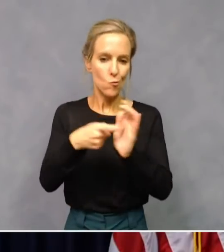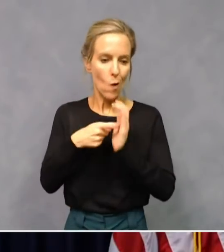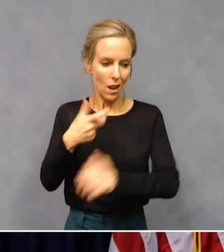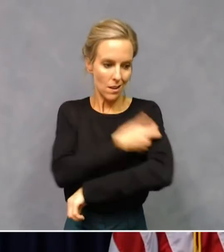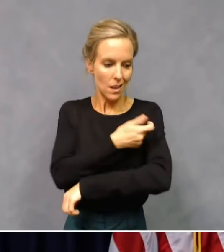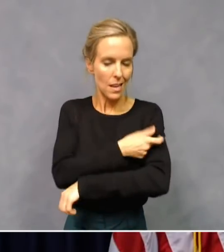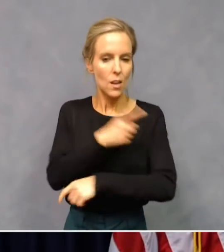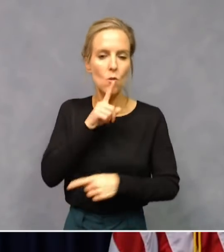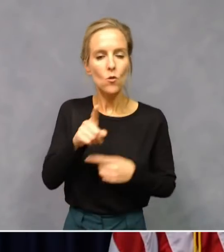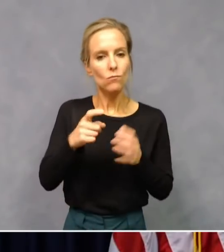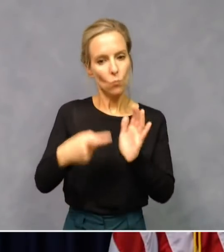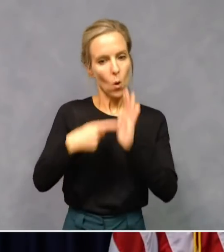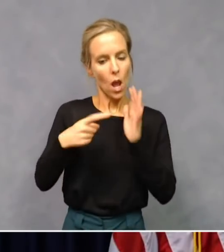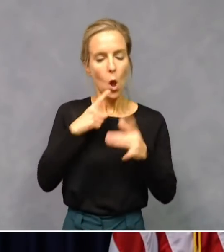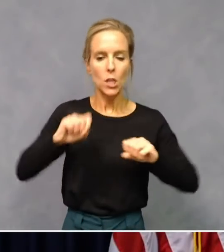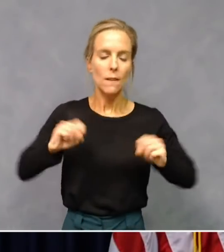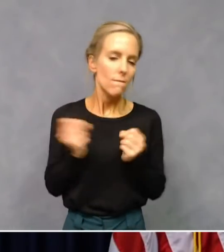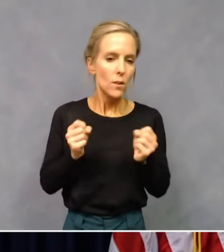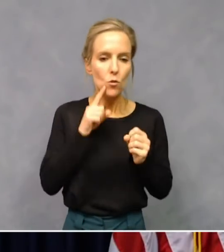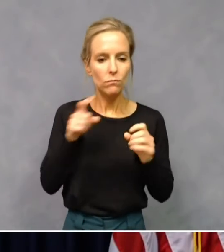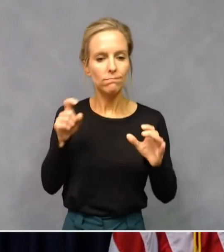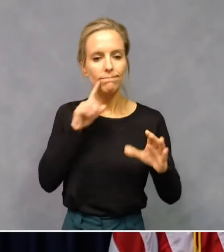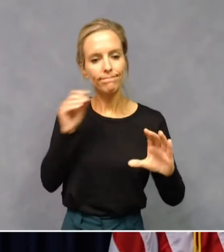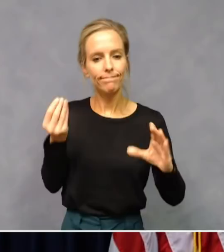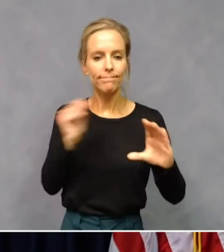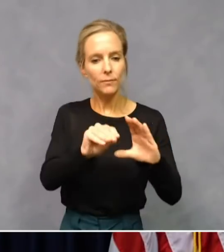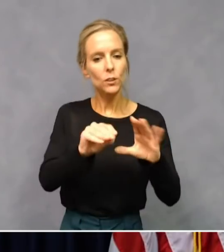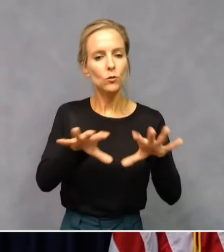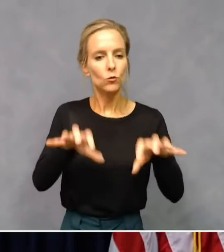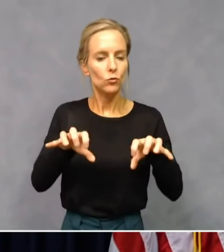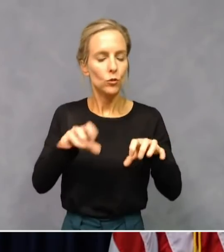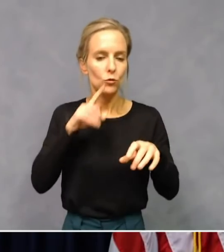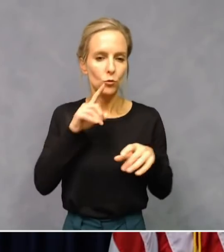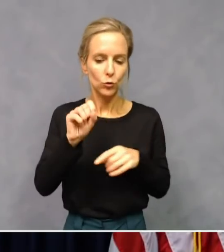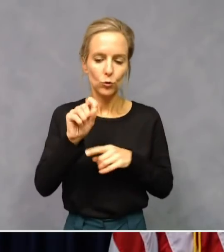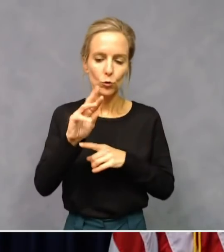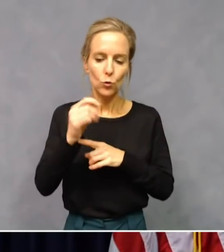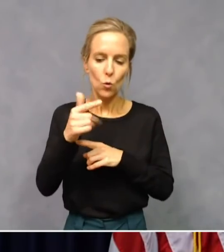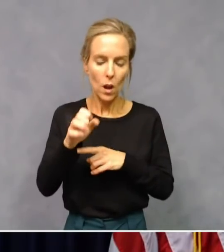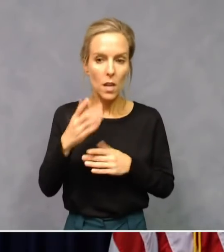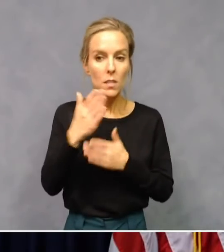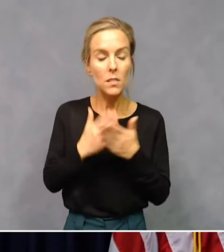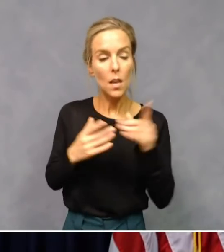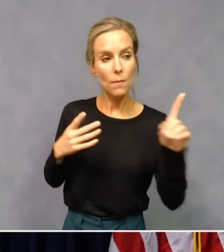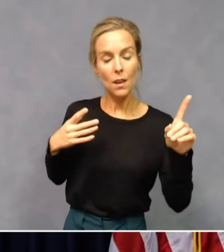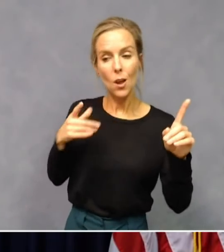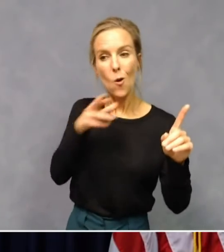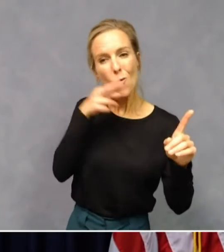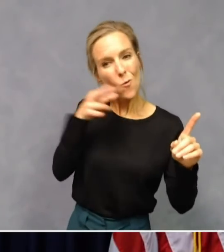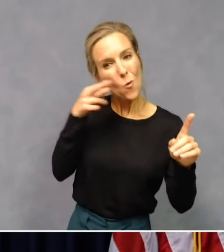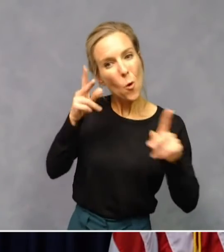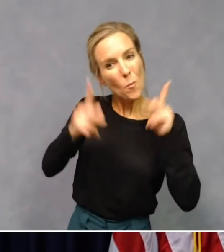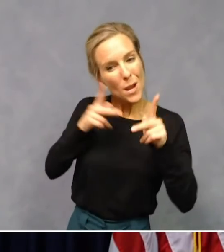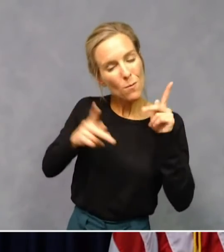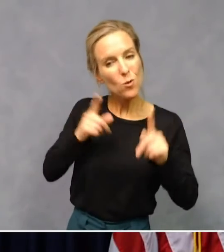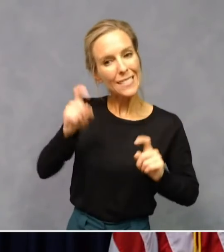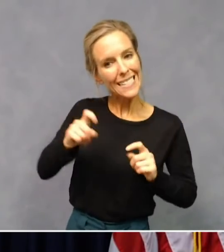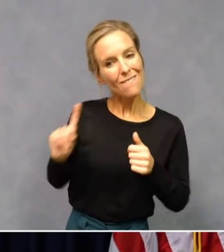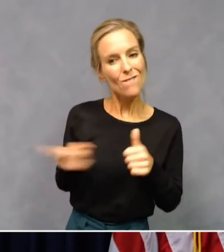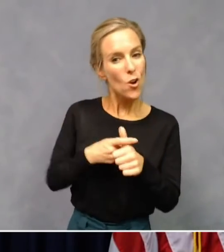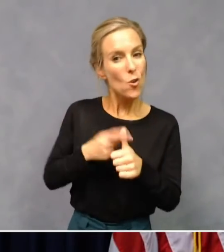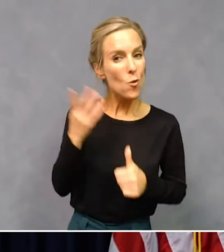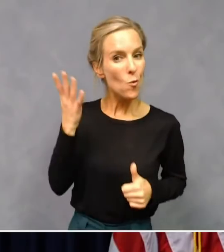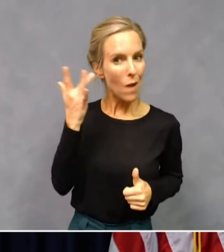storage. And there have been some rural health experts that argue that rural people need first dibs on these vaccines because they have